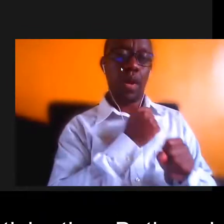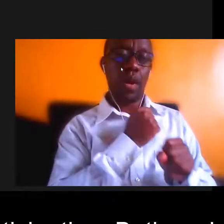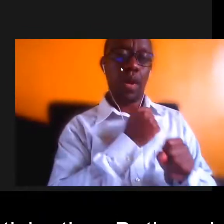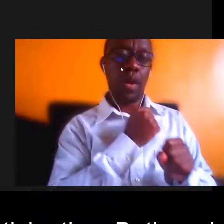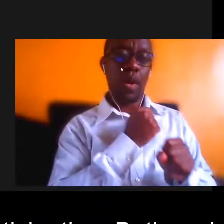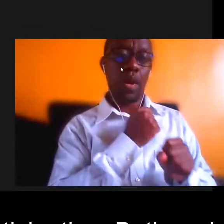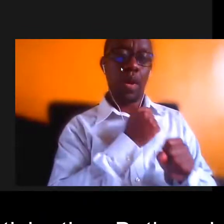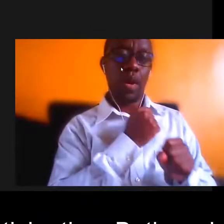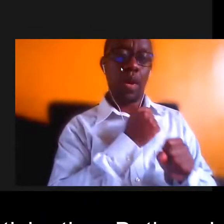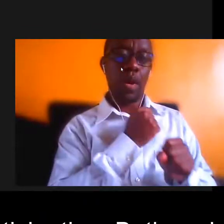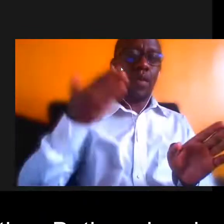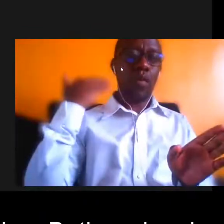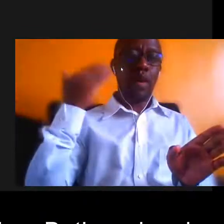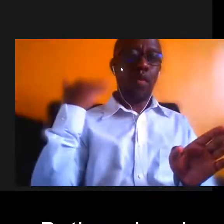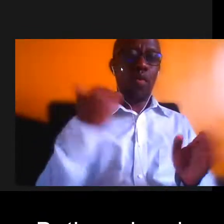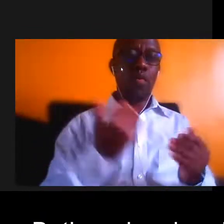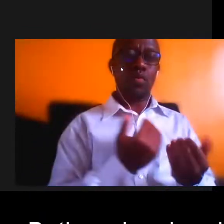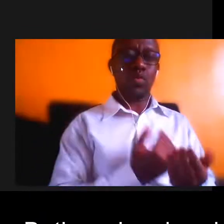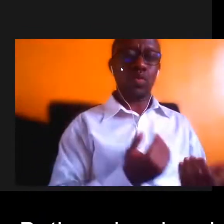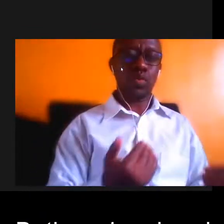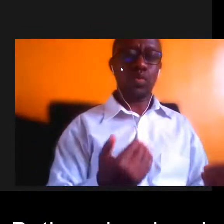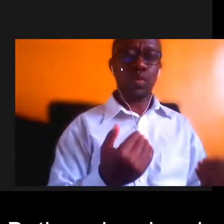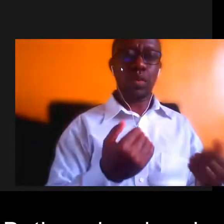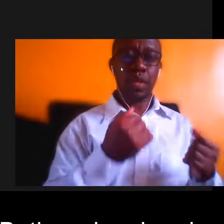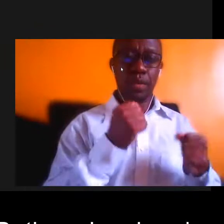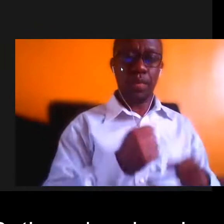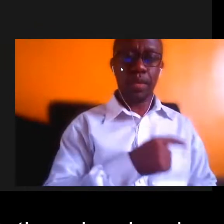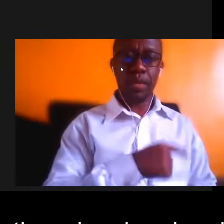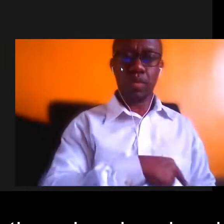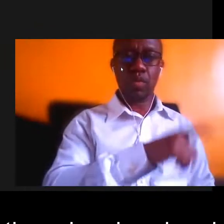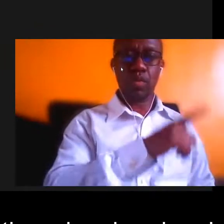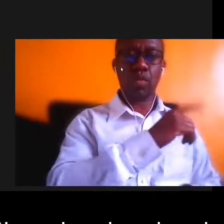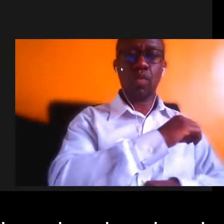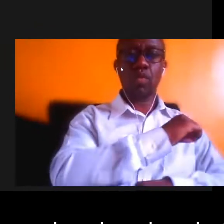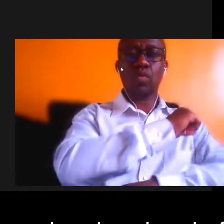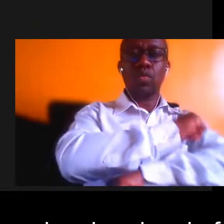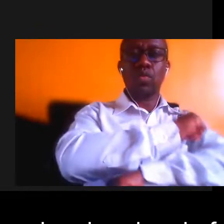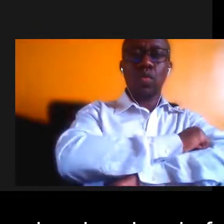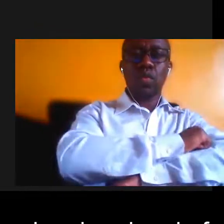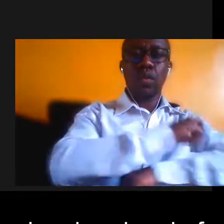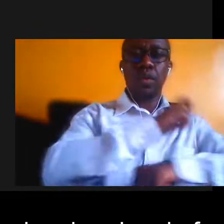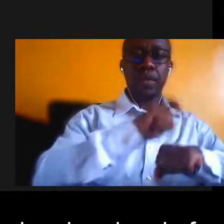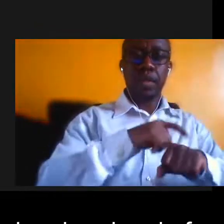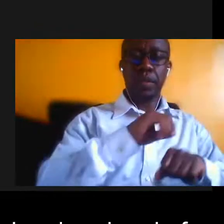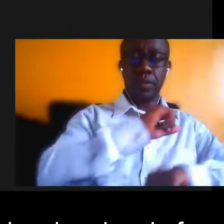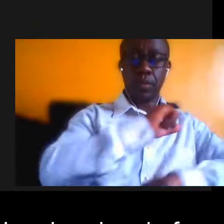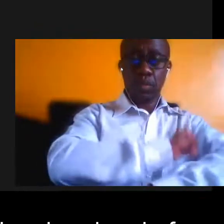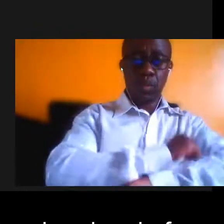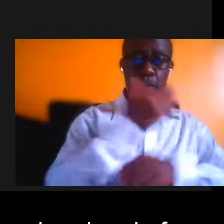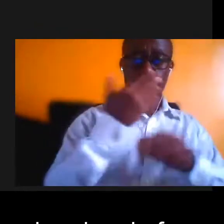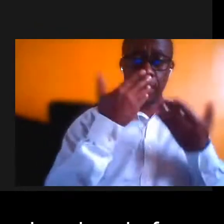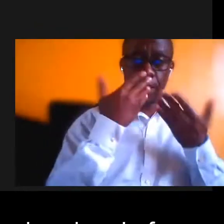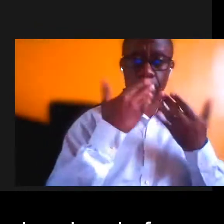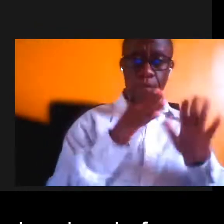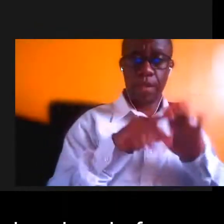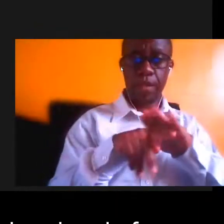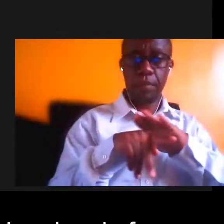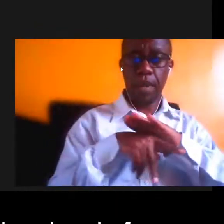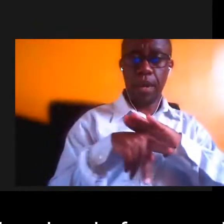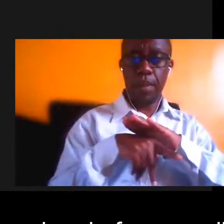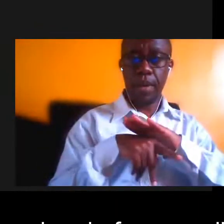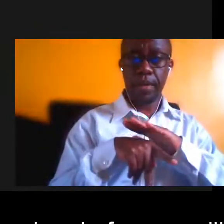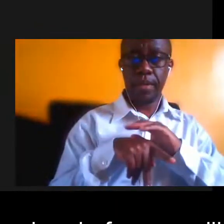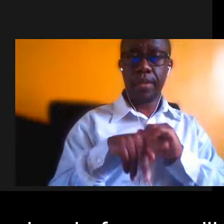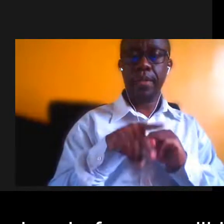ancient time. The children should go at school, but when they finish their primary